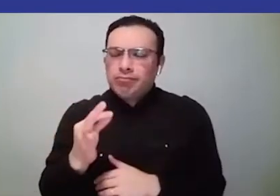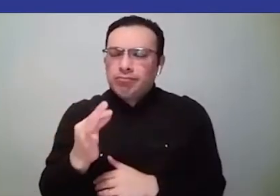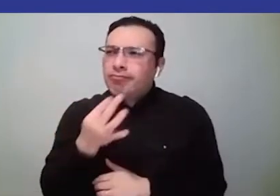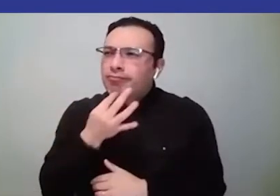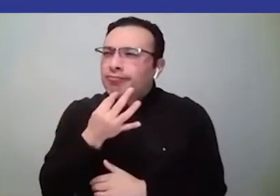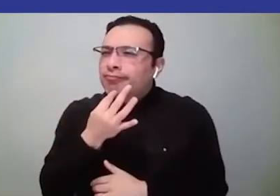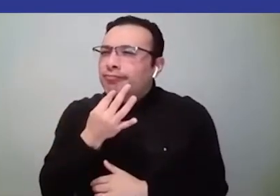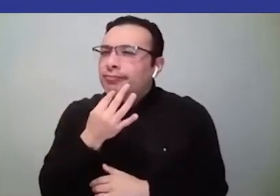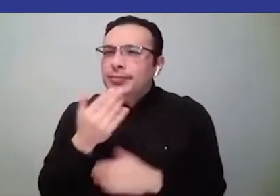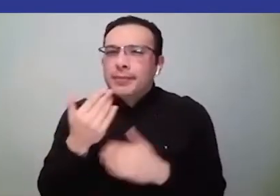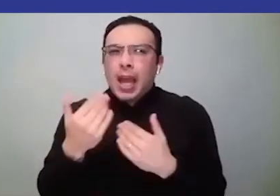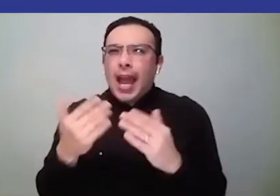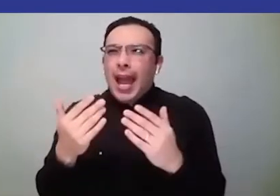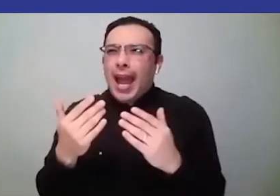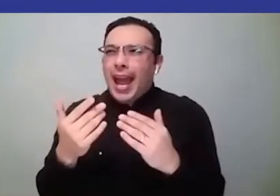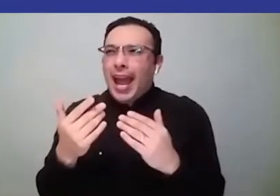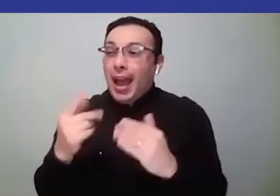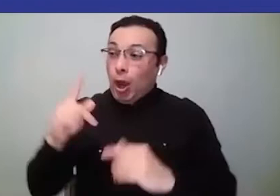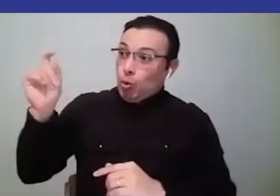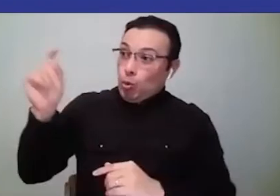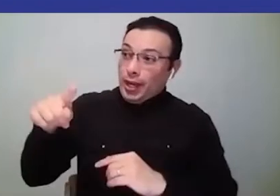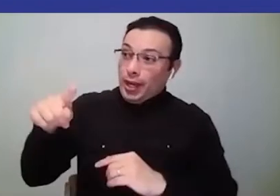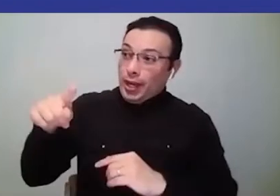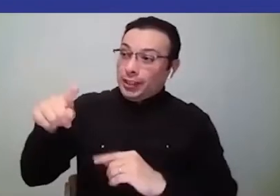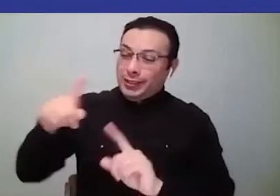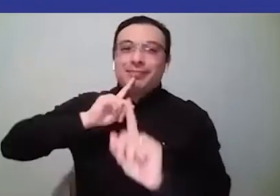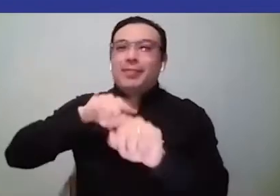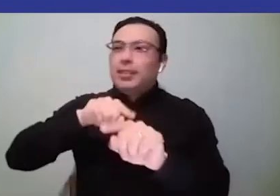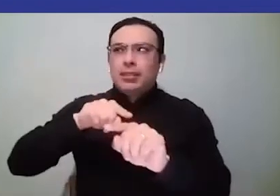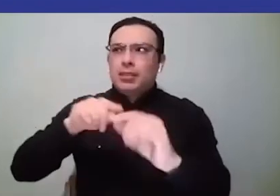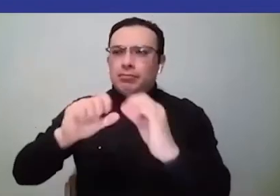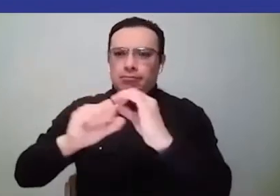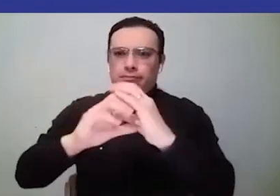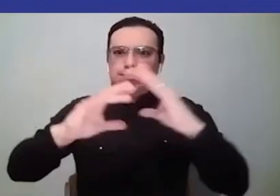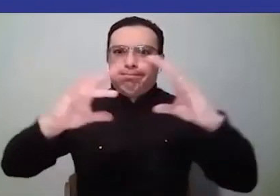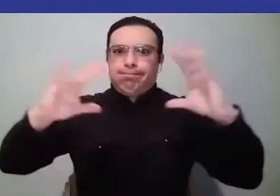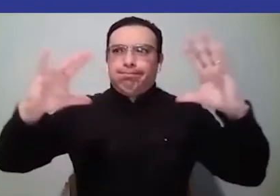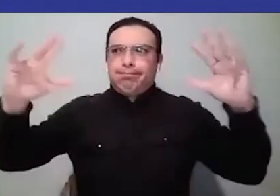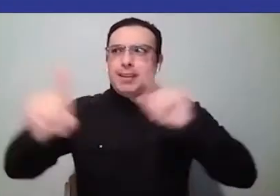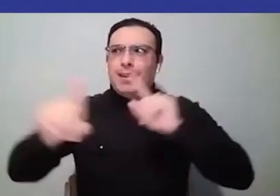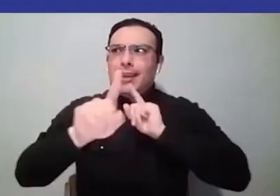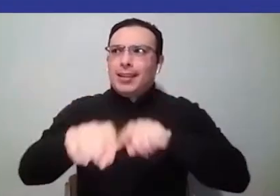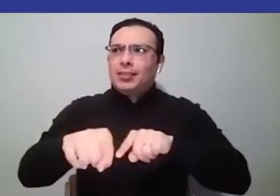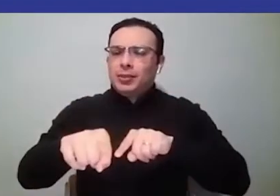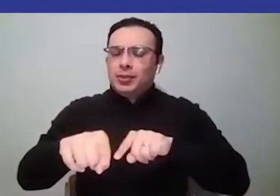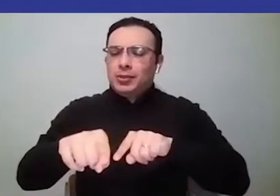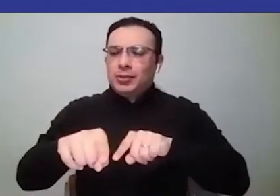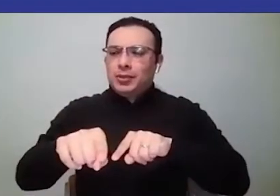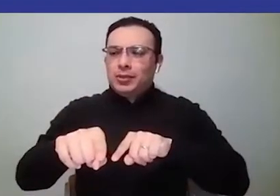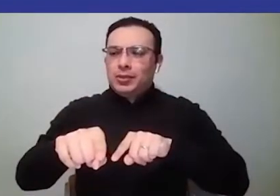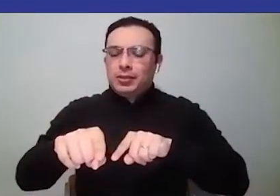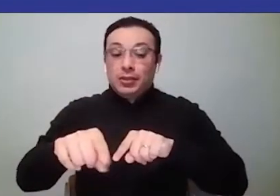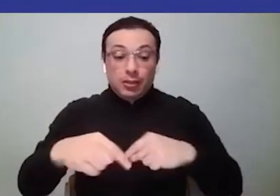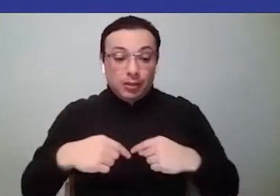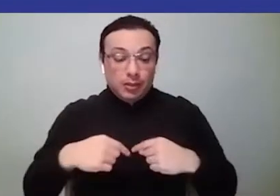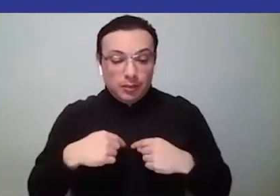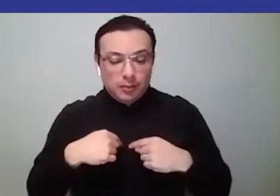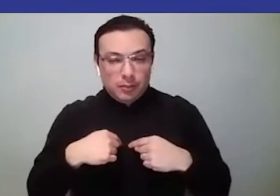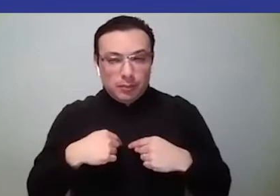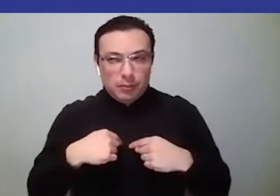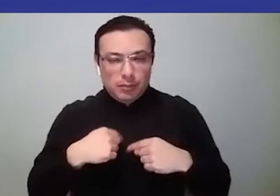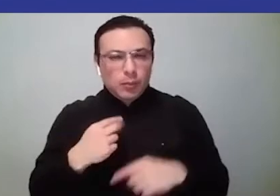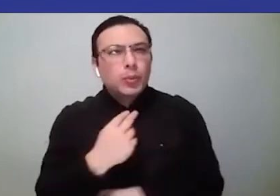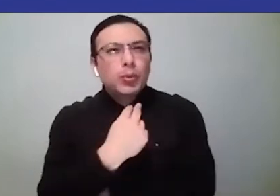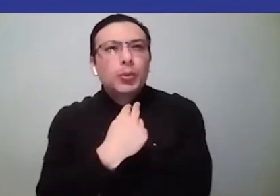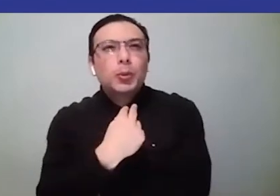that thought that what you just, I can't fully speak to it now because it's like it's sending a lot of